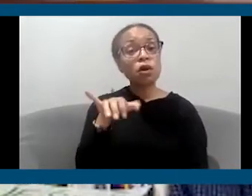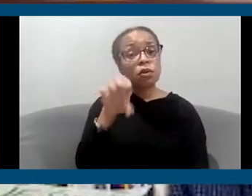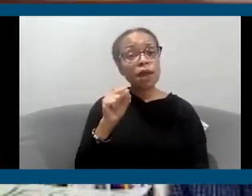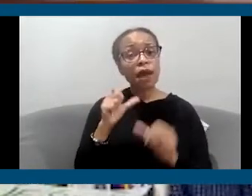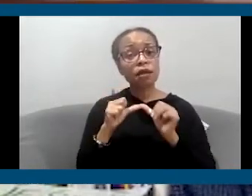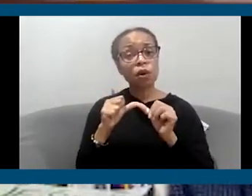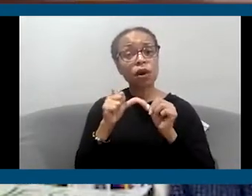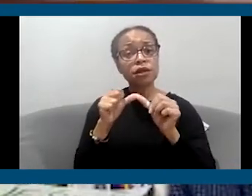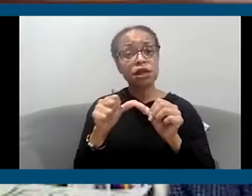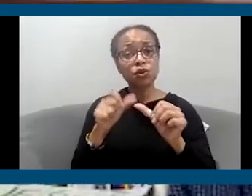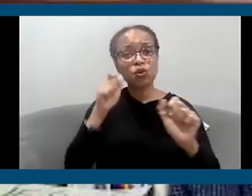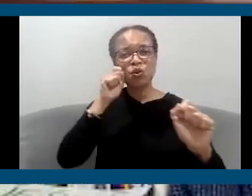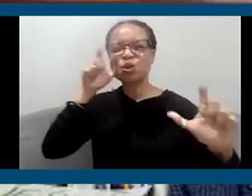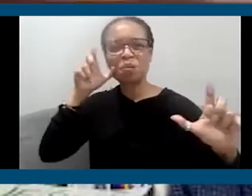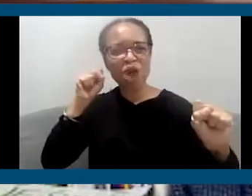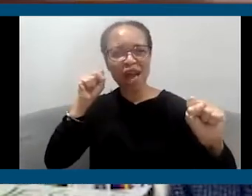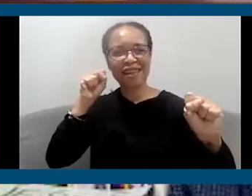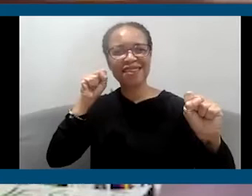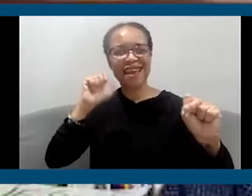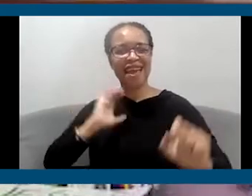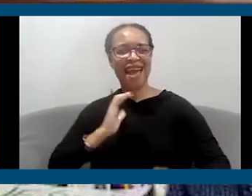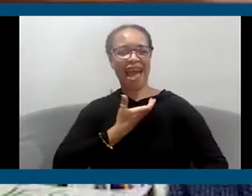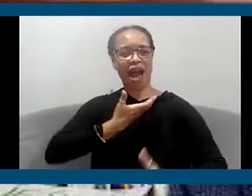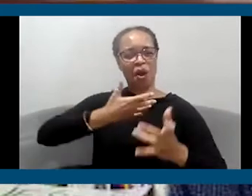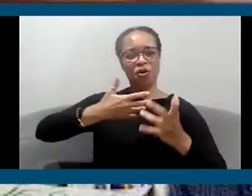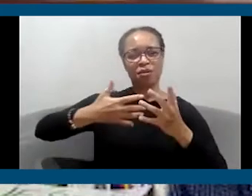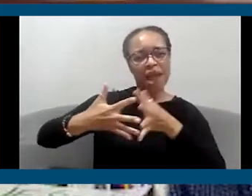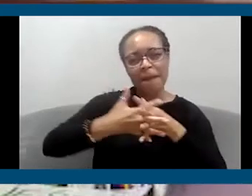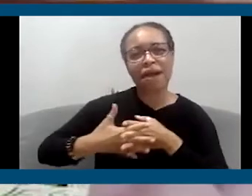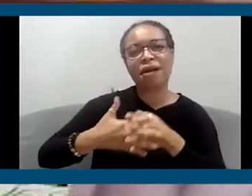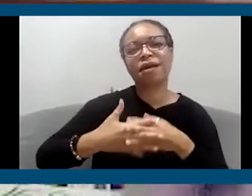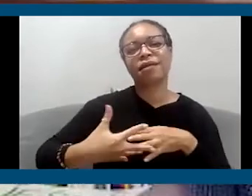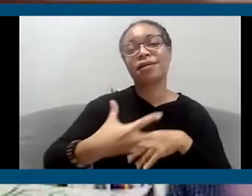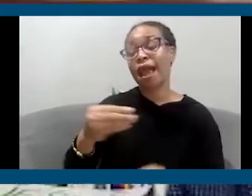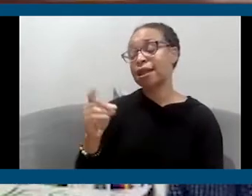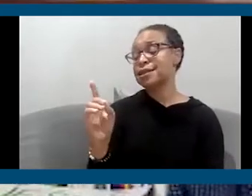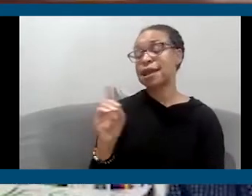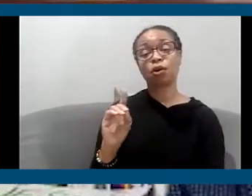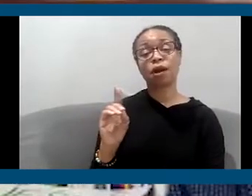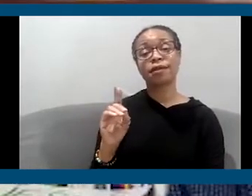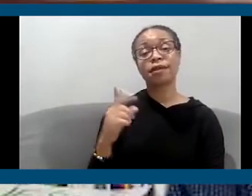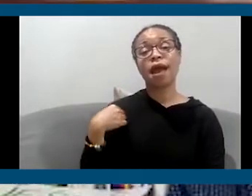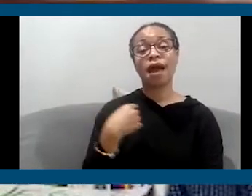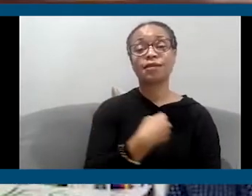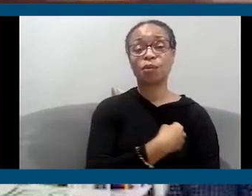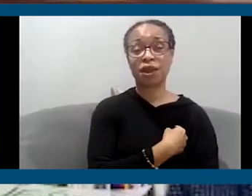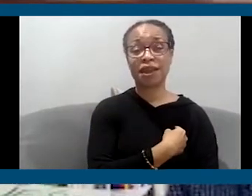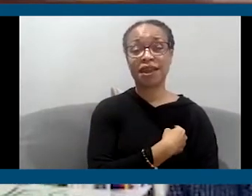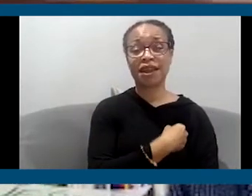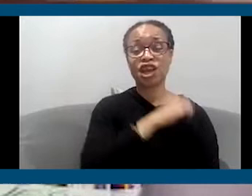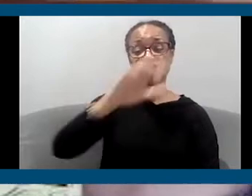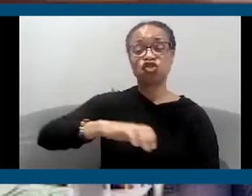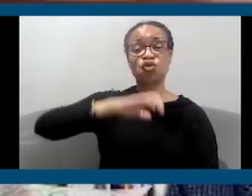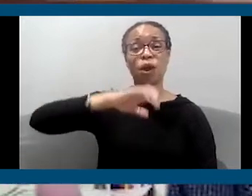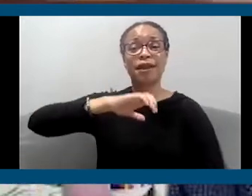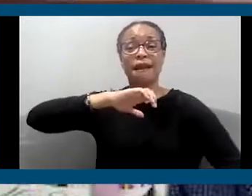continue to surprise fellow Americans, and especially fellow Democrats, as we join hands